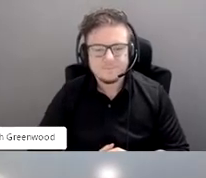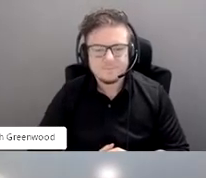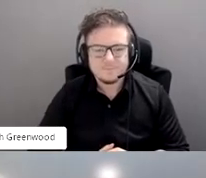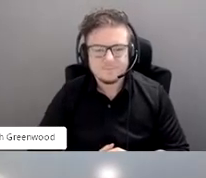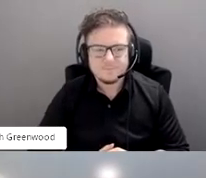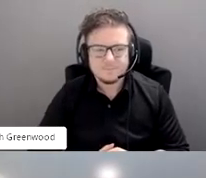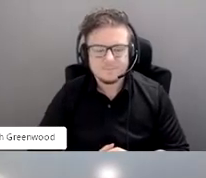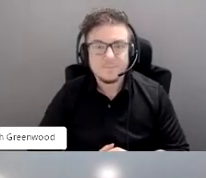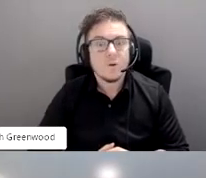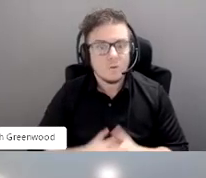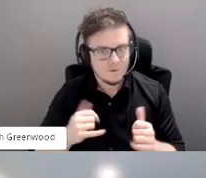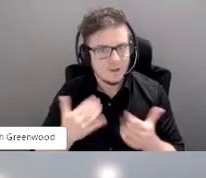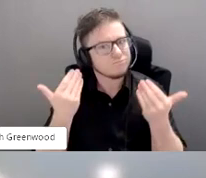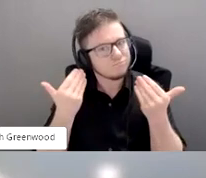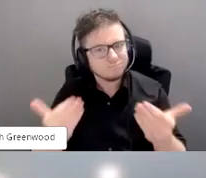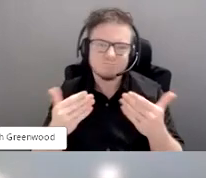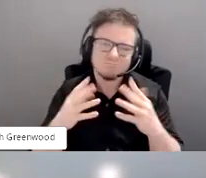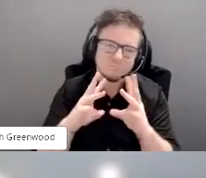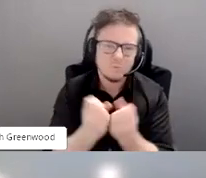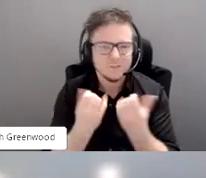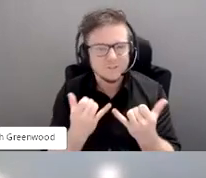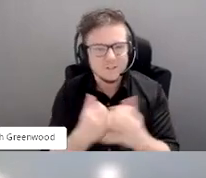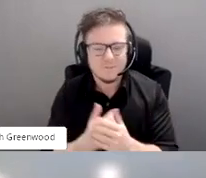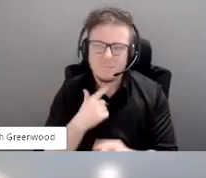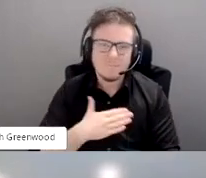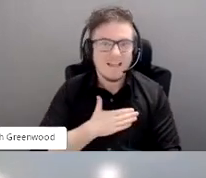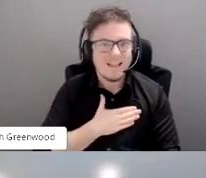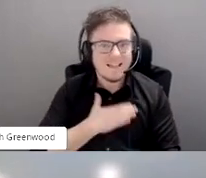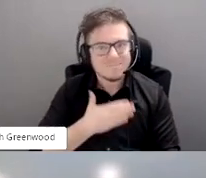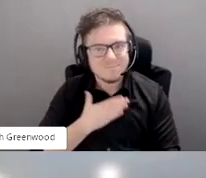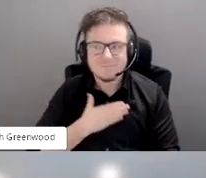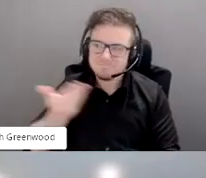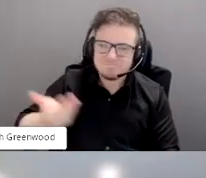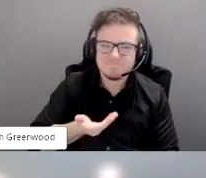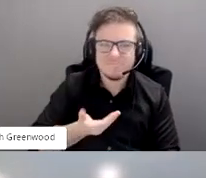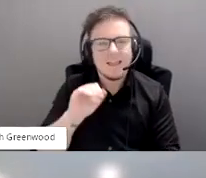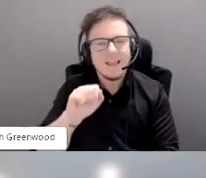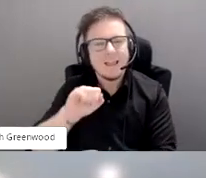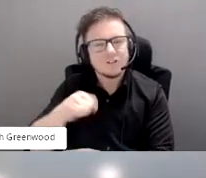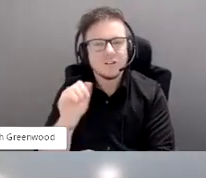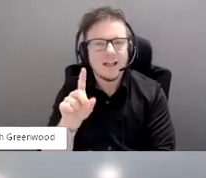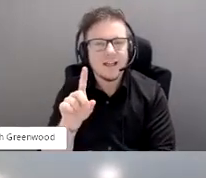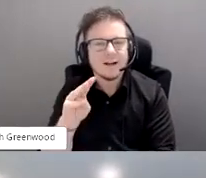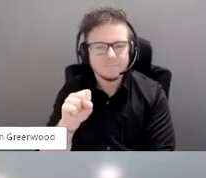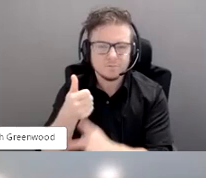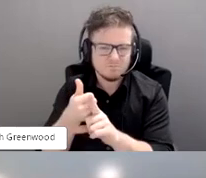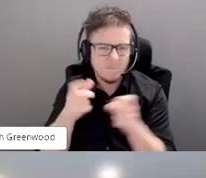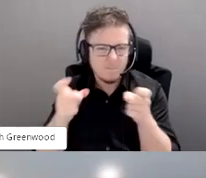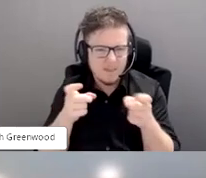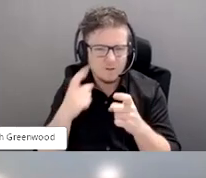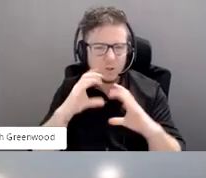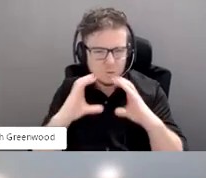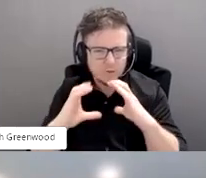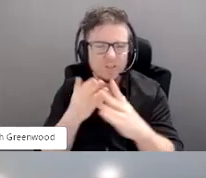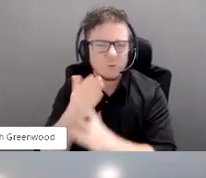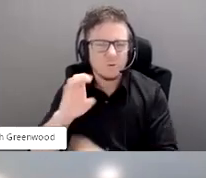So let's get on with our webinar today. So we're pleased to have AJ Adams, as I indicated, who's the manager of communications at Egale